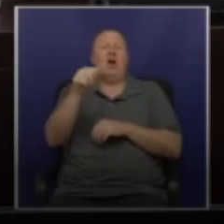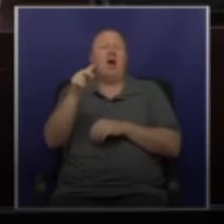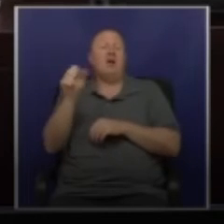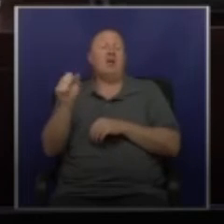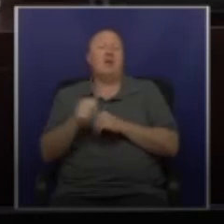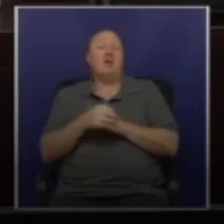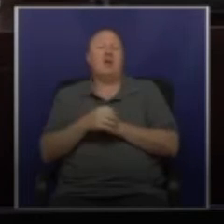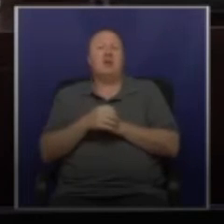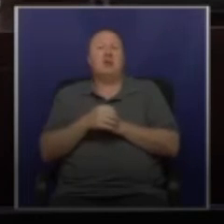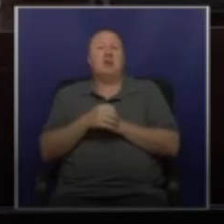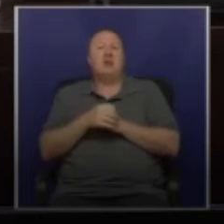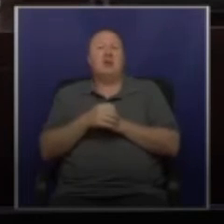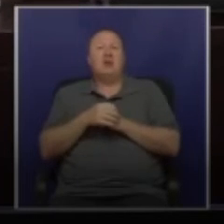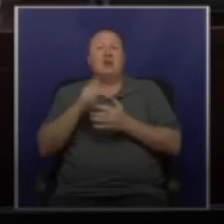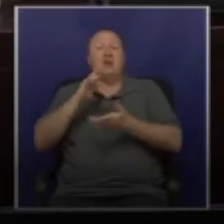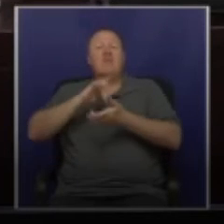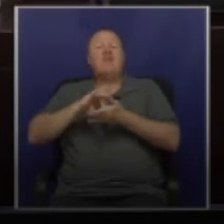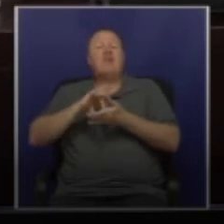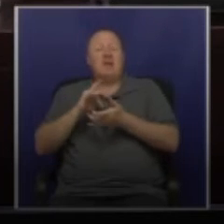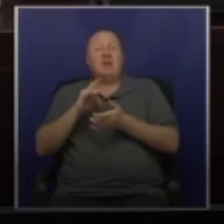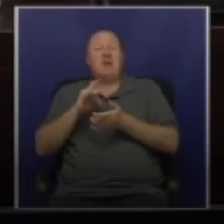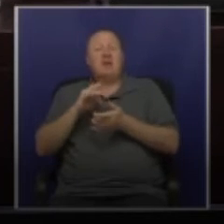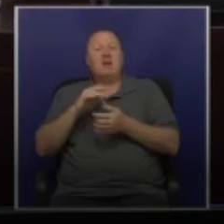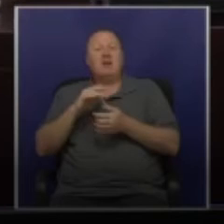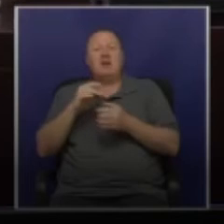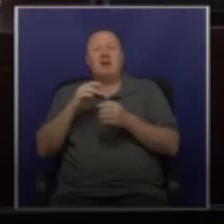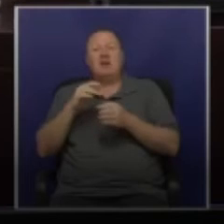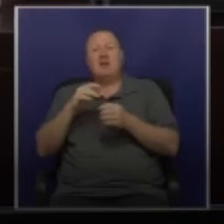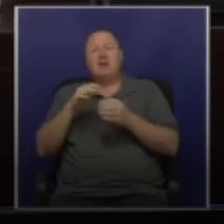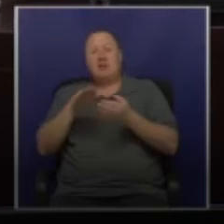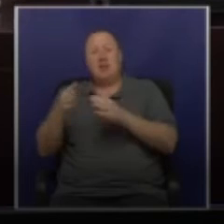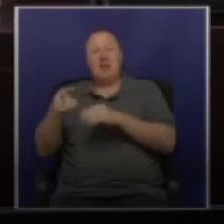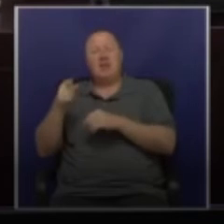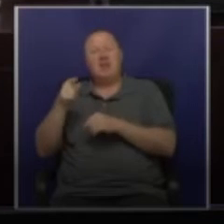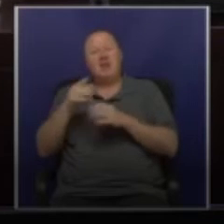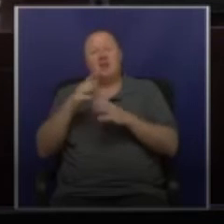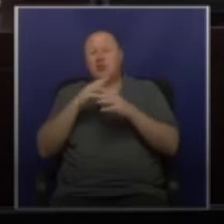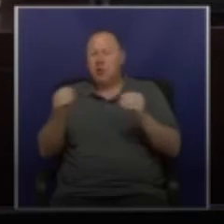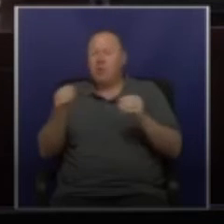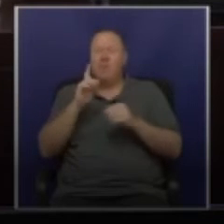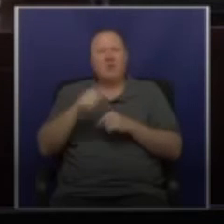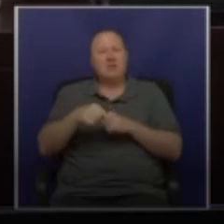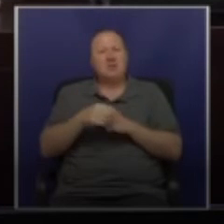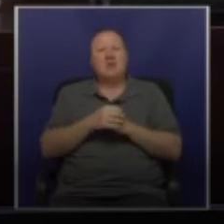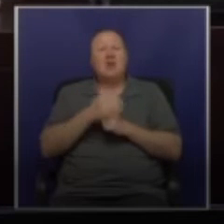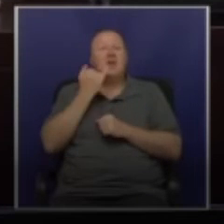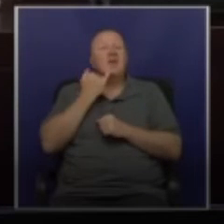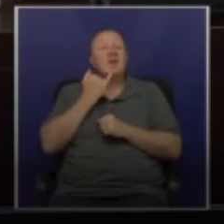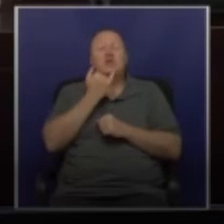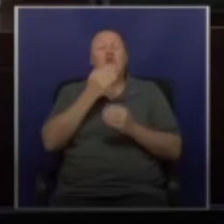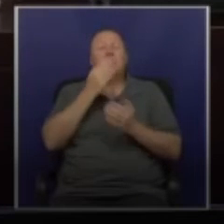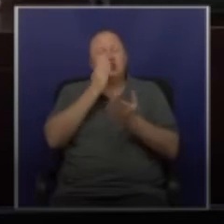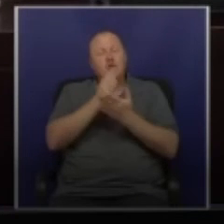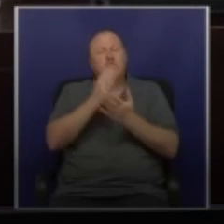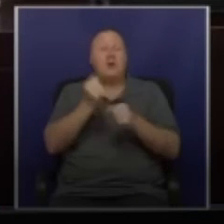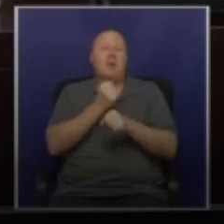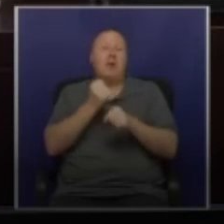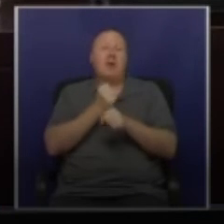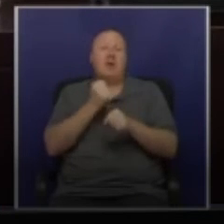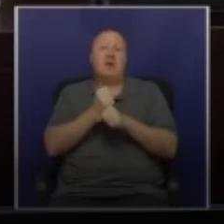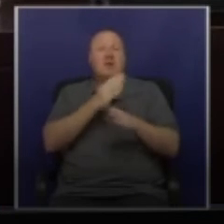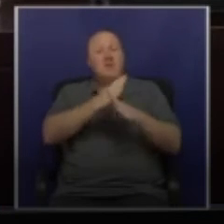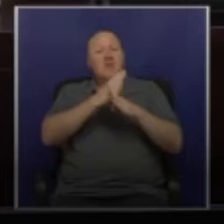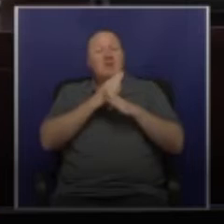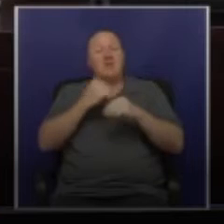civilian casualties must be brought to urgent conclusion. We again call on Israel to ensure that defensive action is